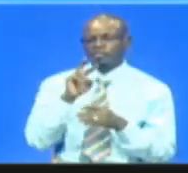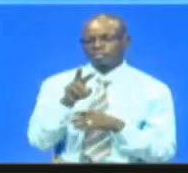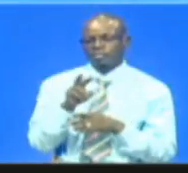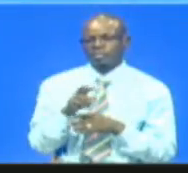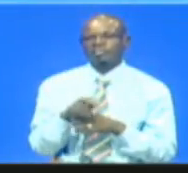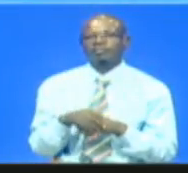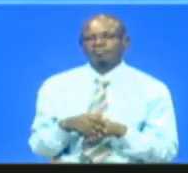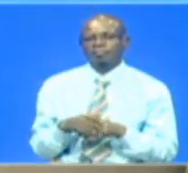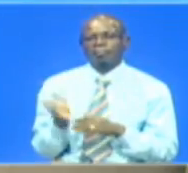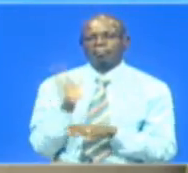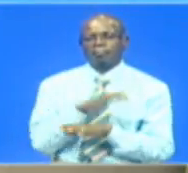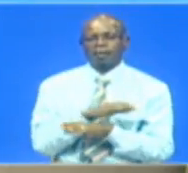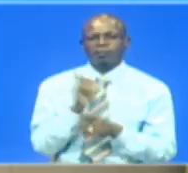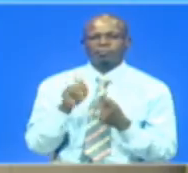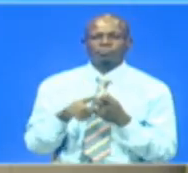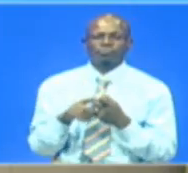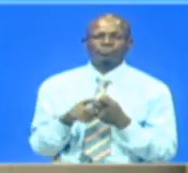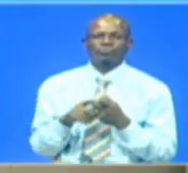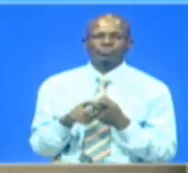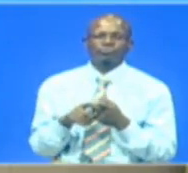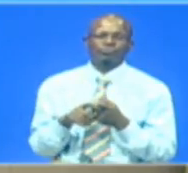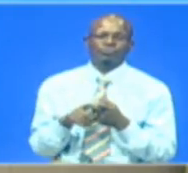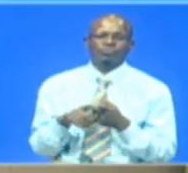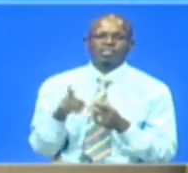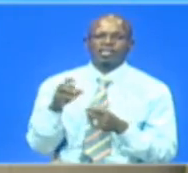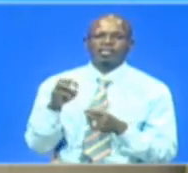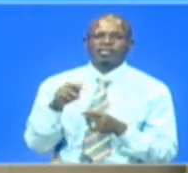Back to Smriti and Dennis.